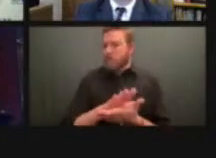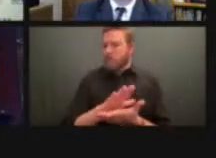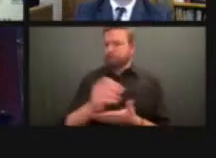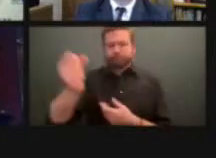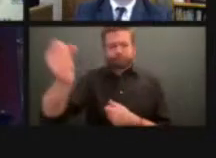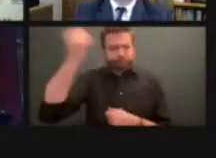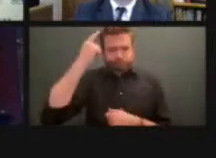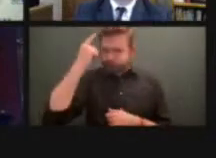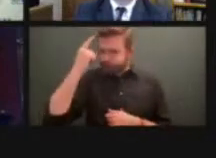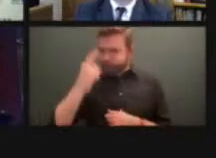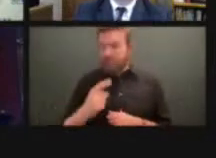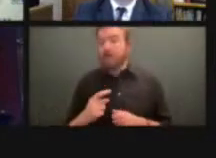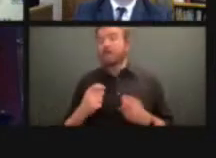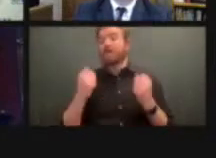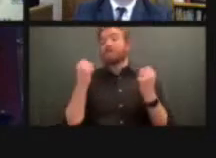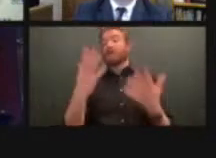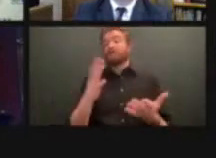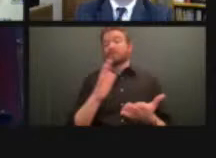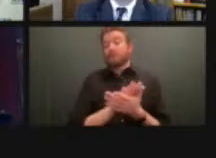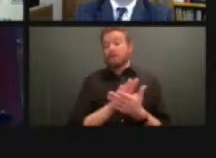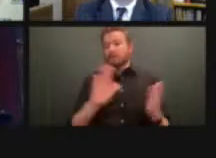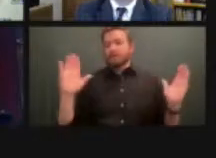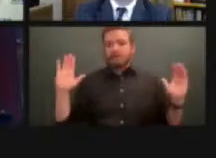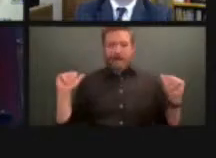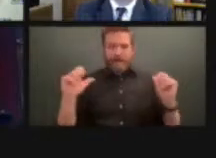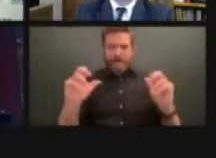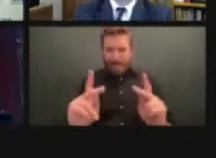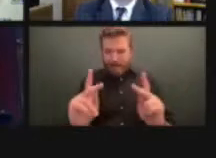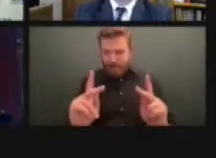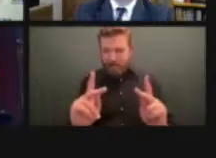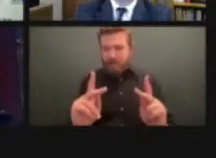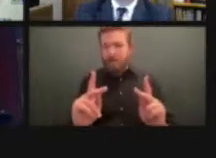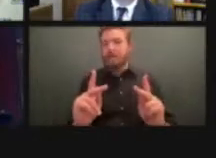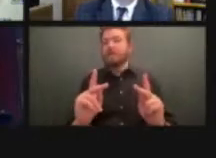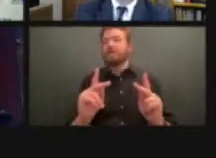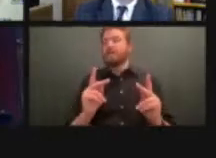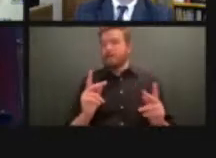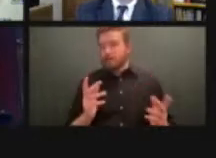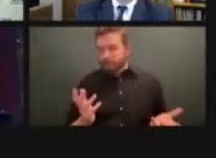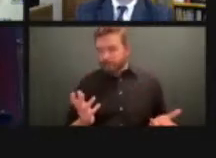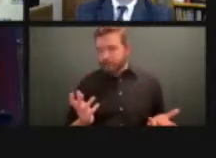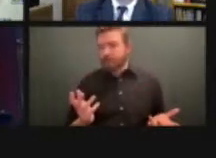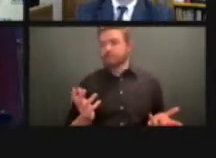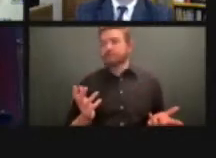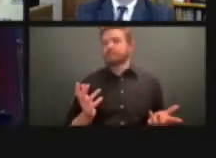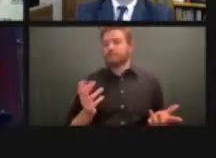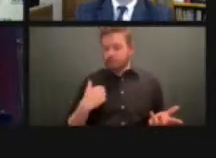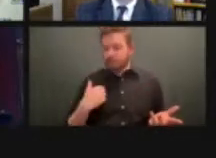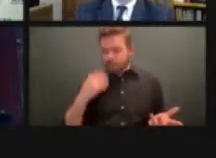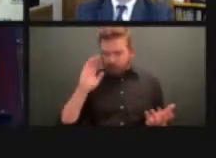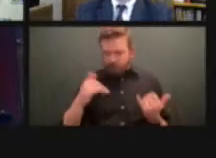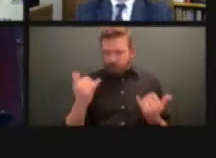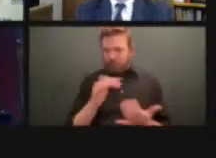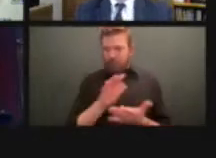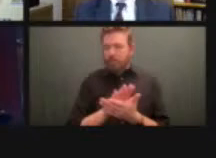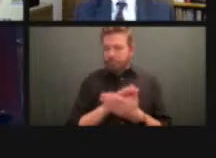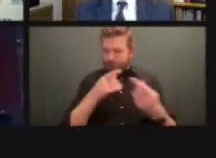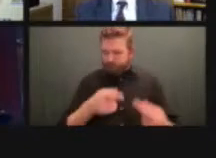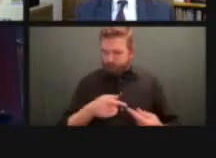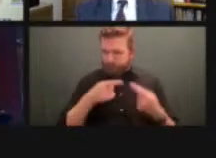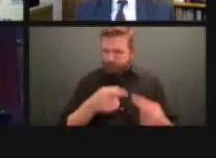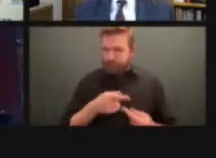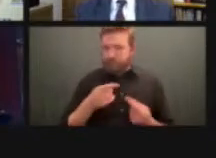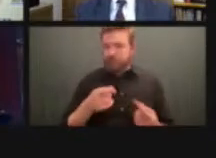in-person learning. And yes, we know that these schools are also going to be dealing with a lot of absences of both students and